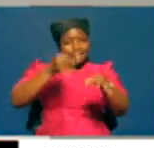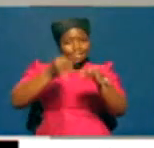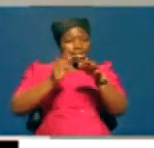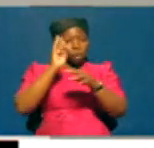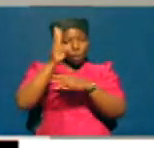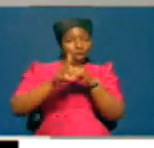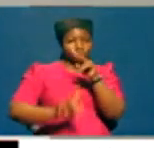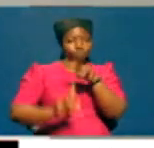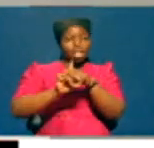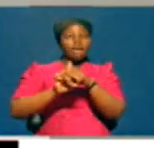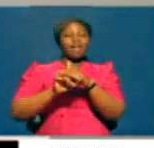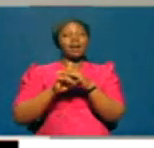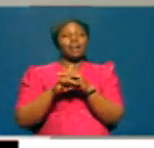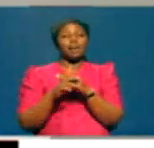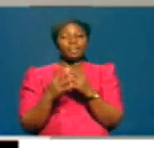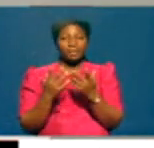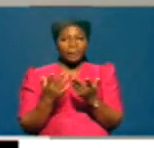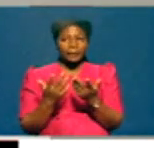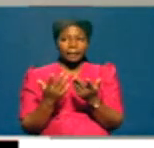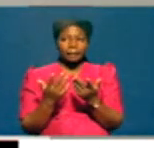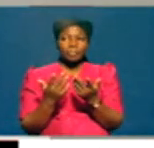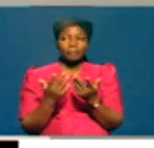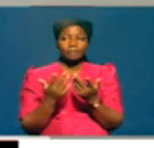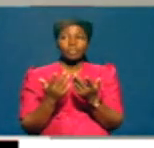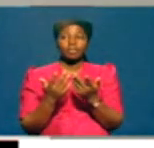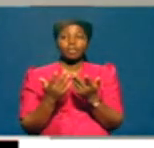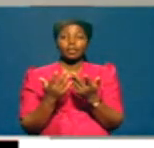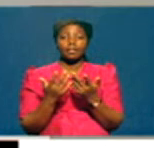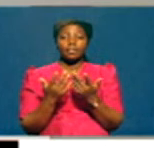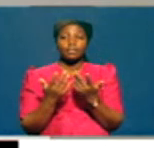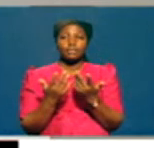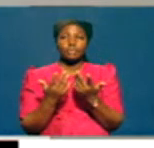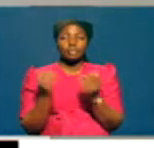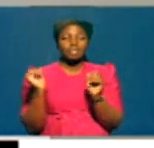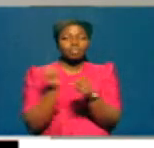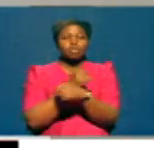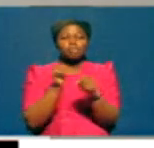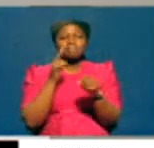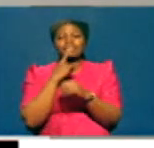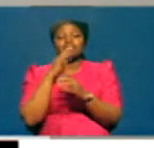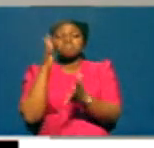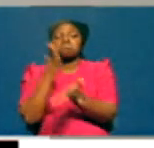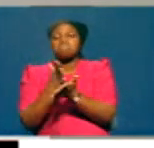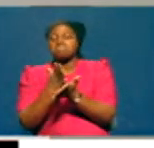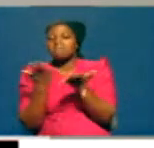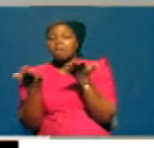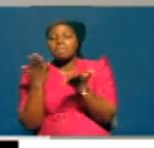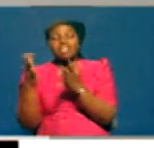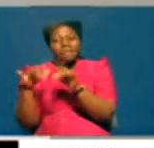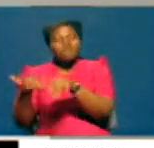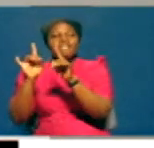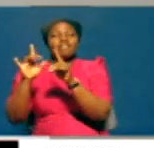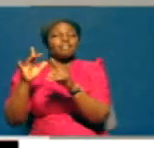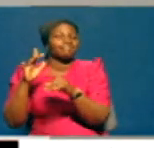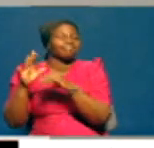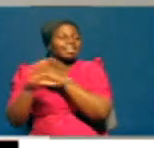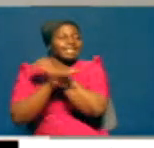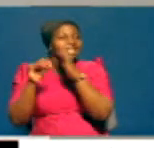Hatuwezi sema ya kwamba hawa hata kama walikuwa wezi wako na haki ya